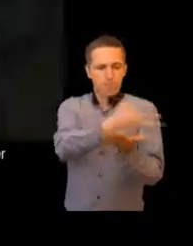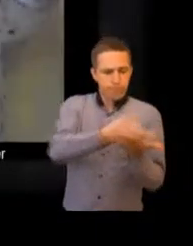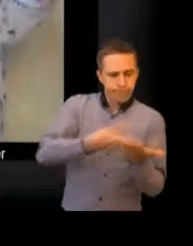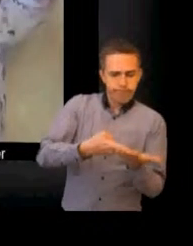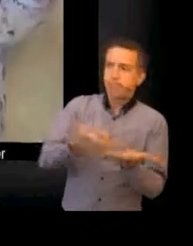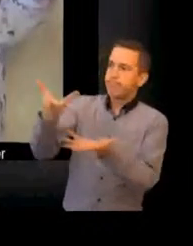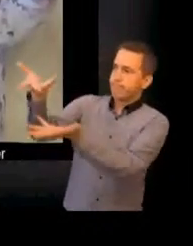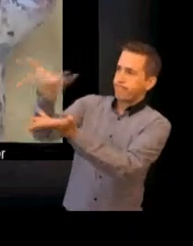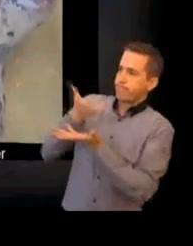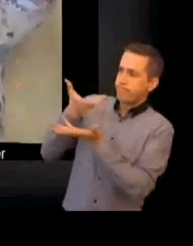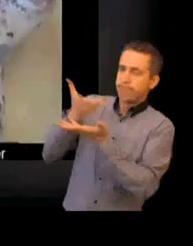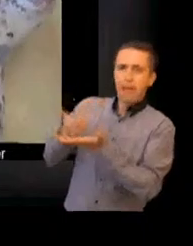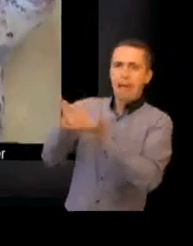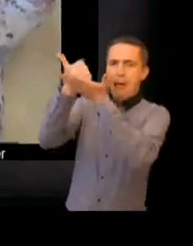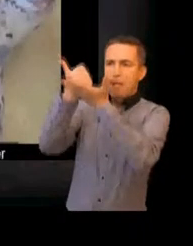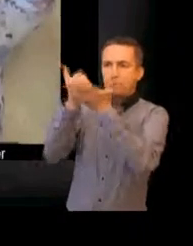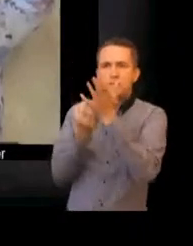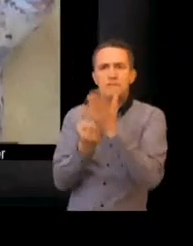bye-bye.